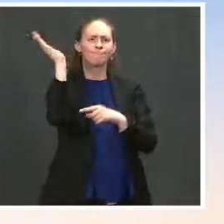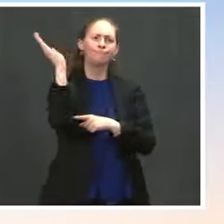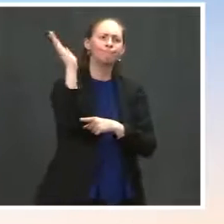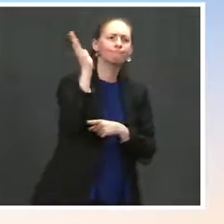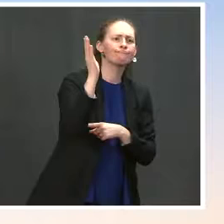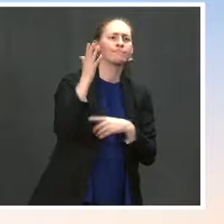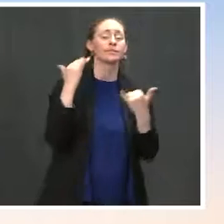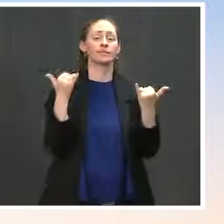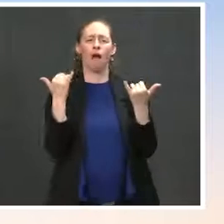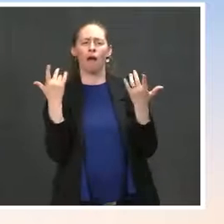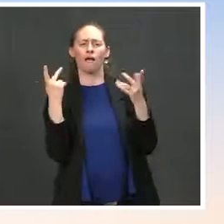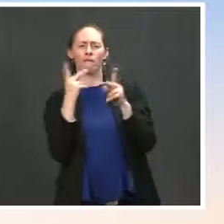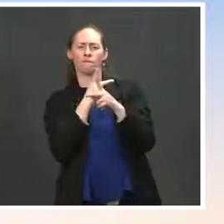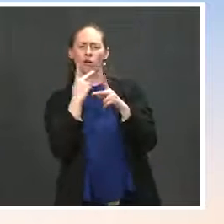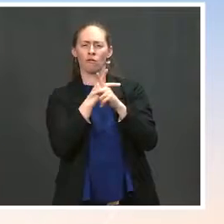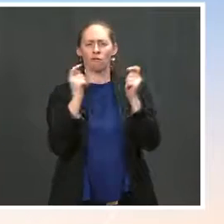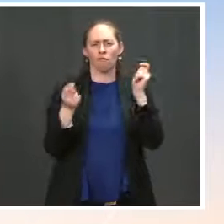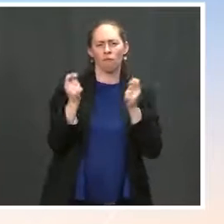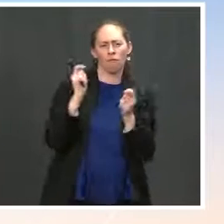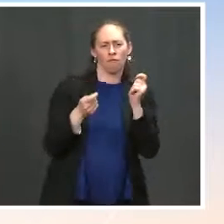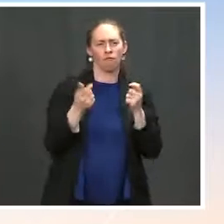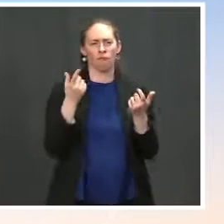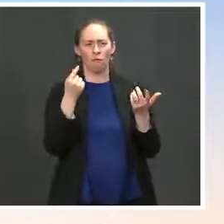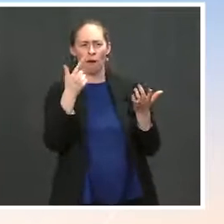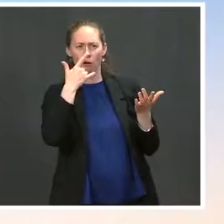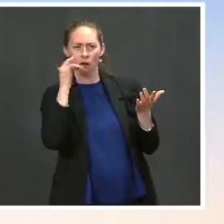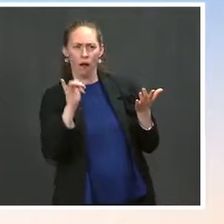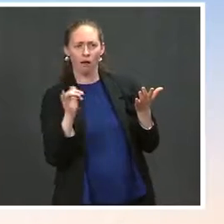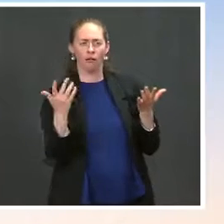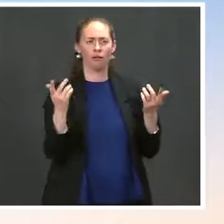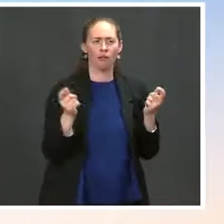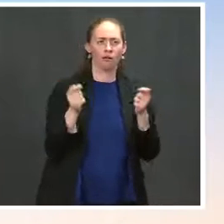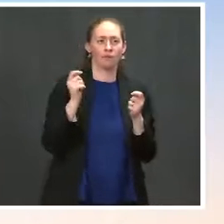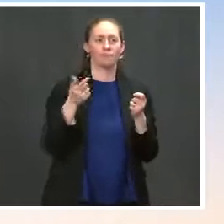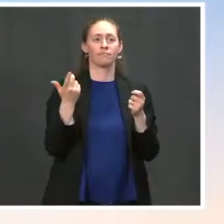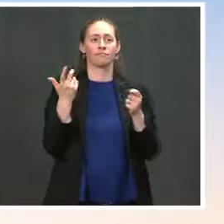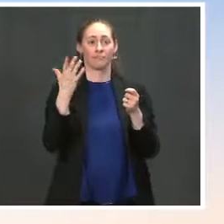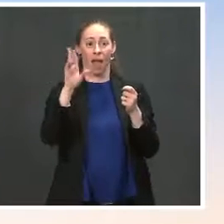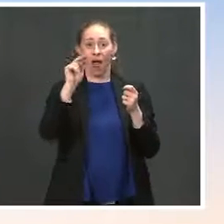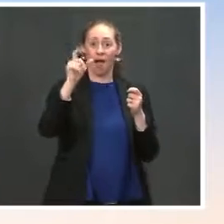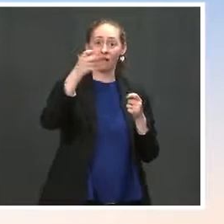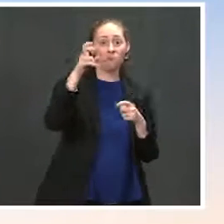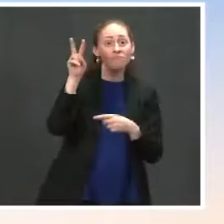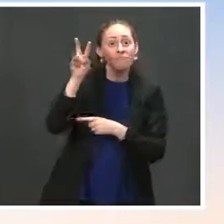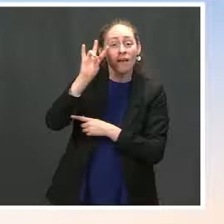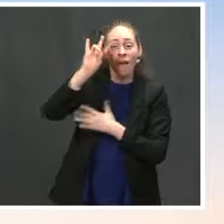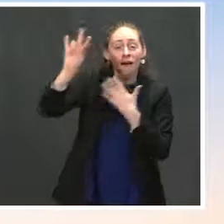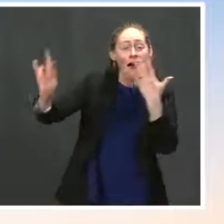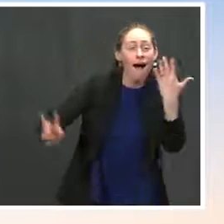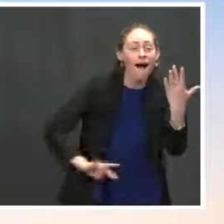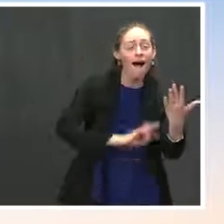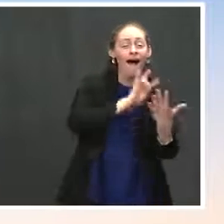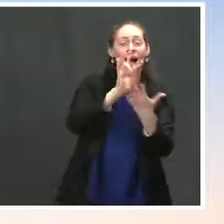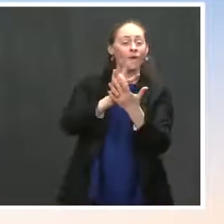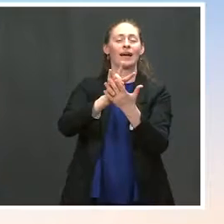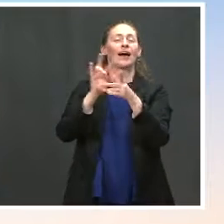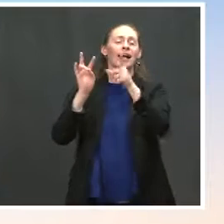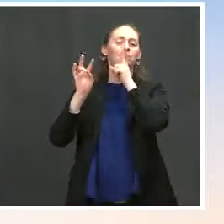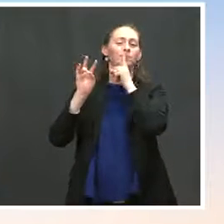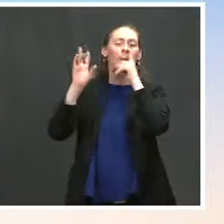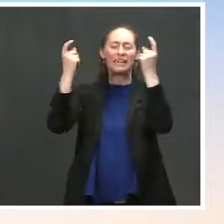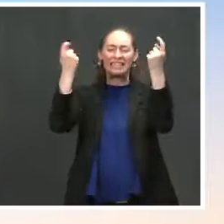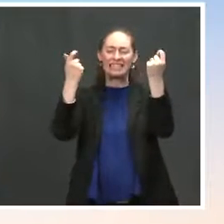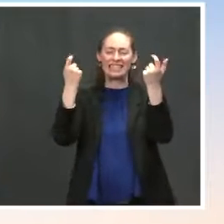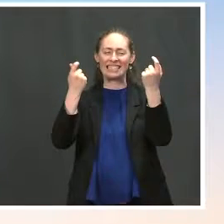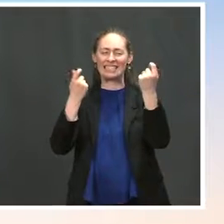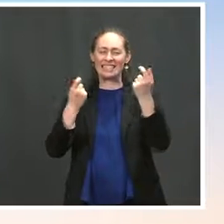content will have. Unless you want to sit through a 7-hour speech, which I don't think you do. Just one other quick Yes, go topic, ahead. Jen. The House today